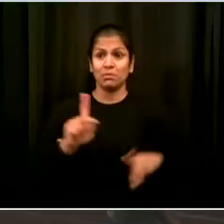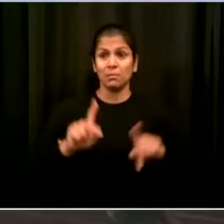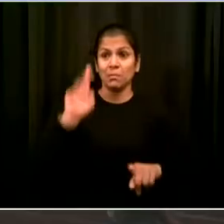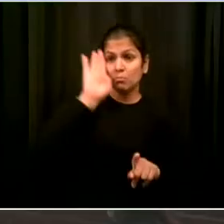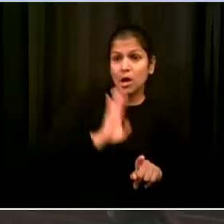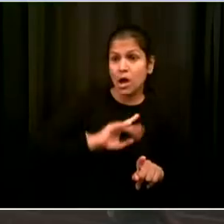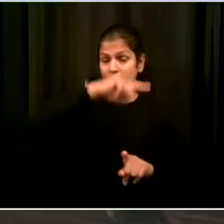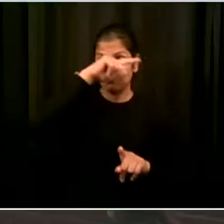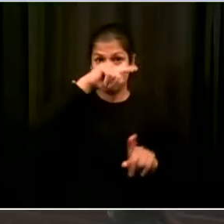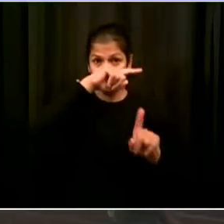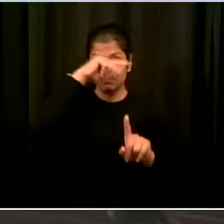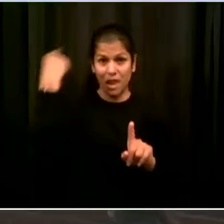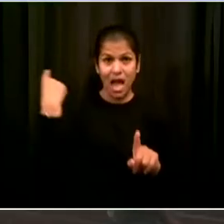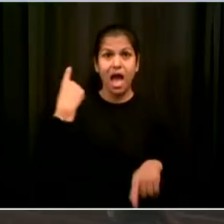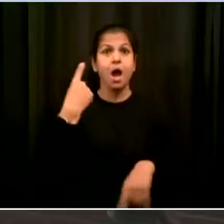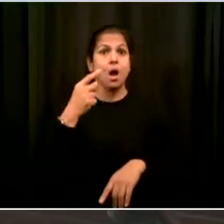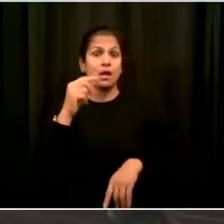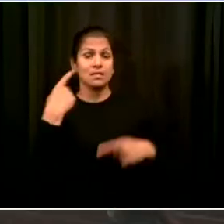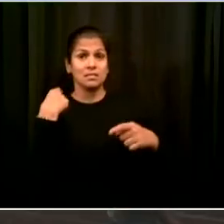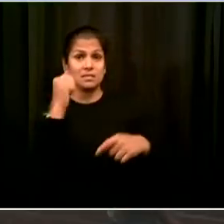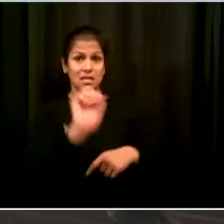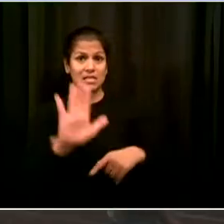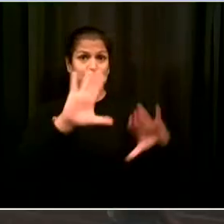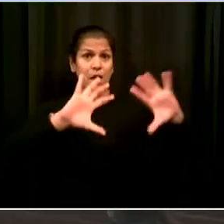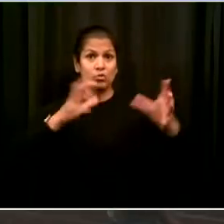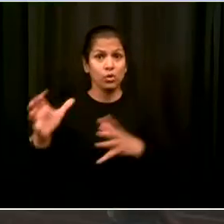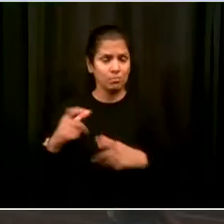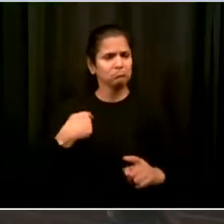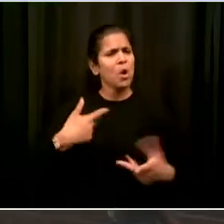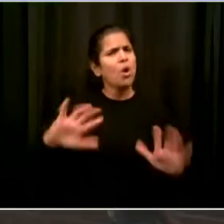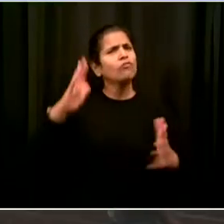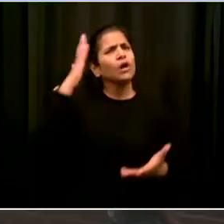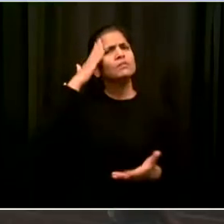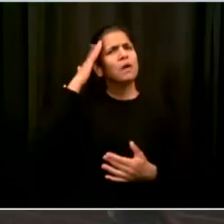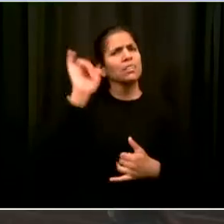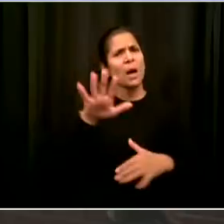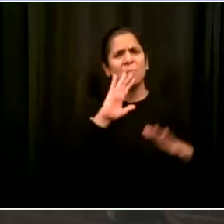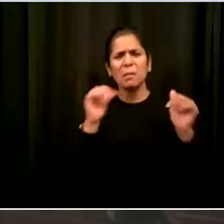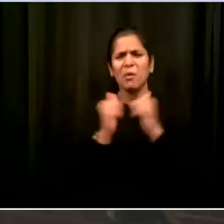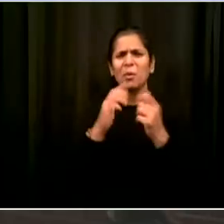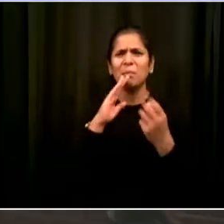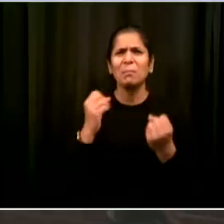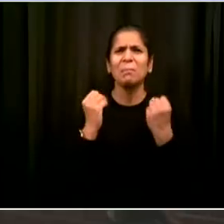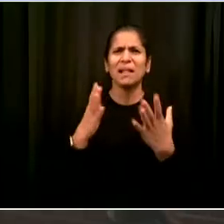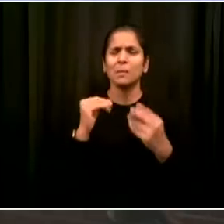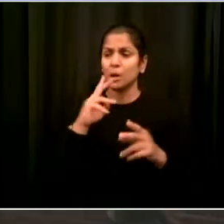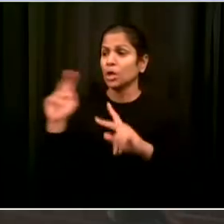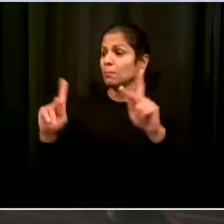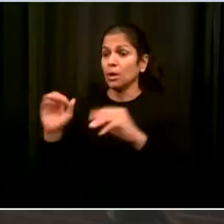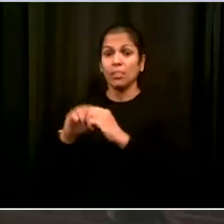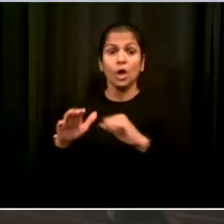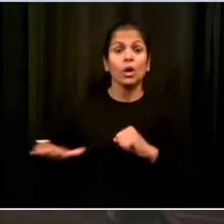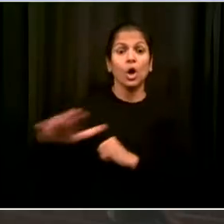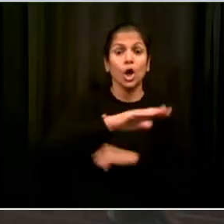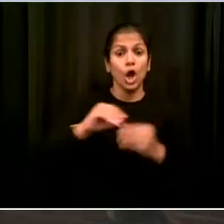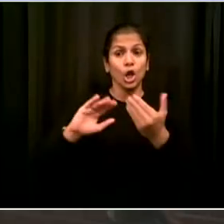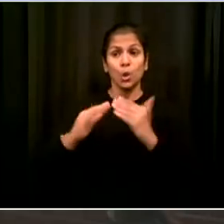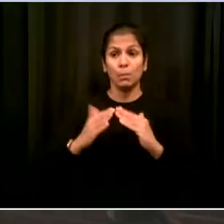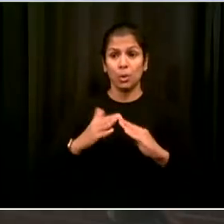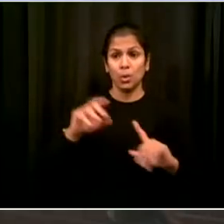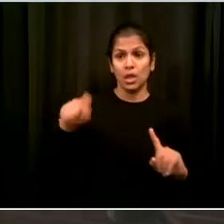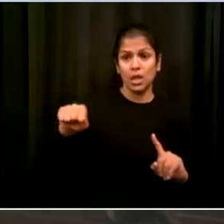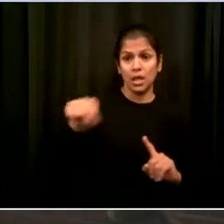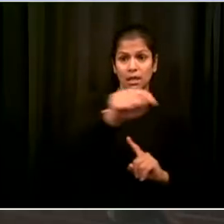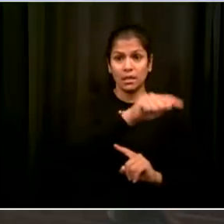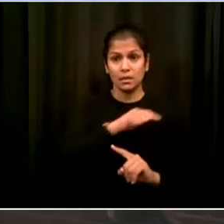many years, and they've even led vaccination drives, not only with the flu vaccine, but with so many other